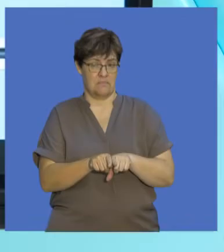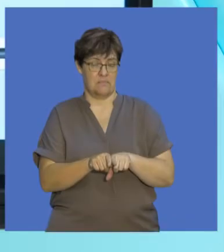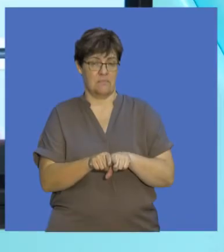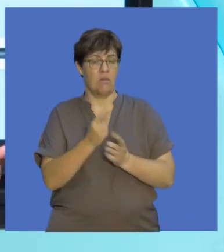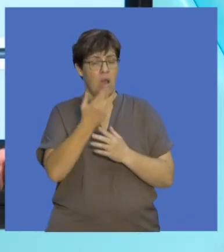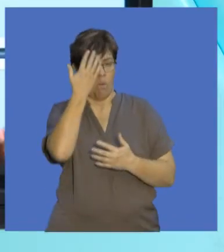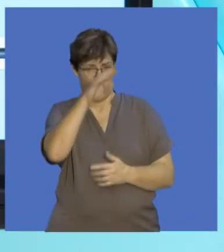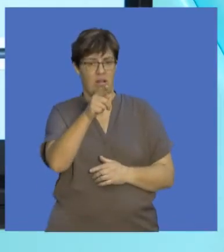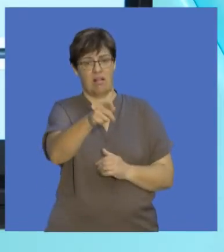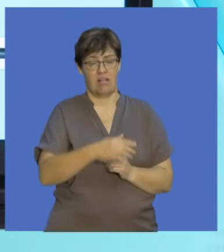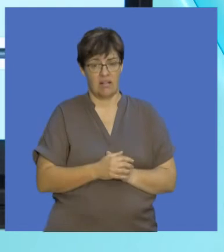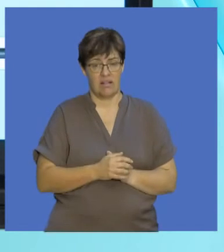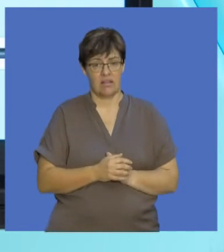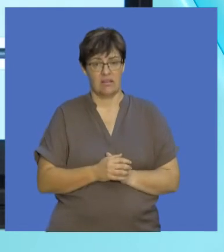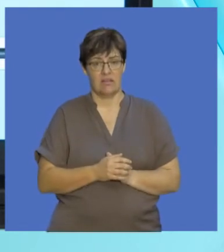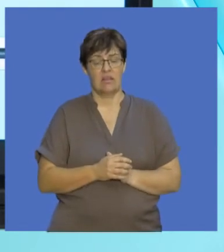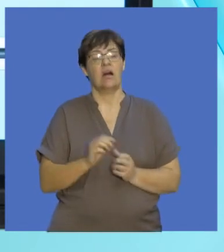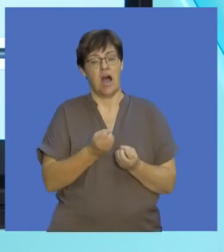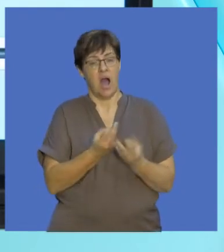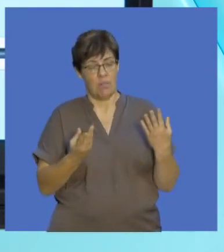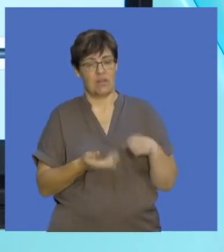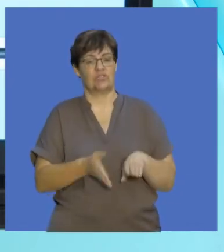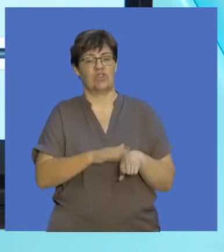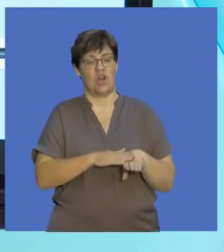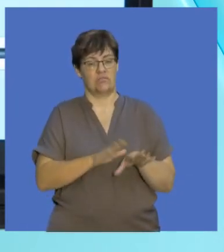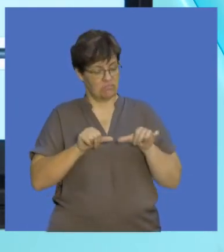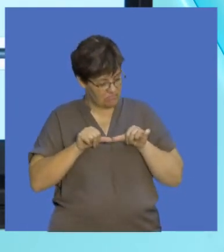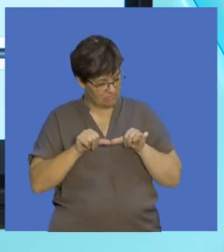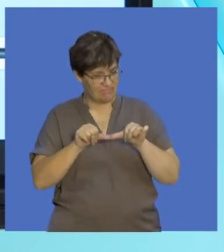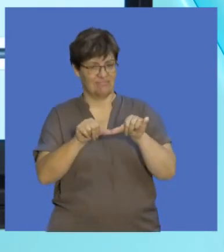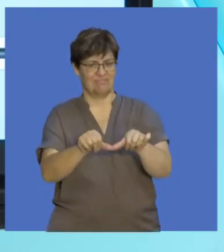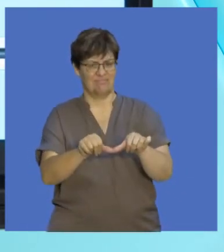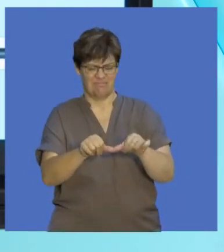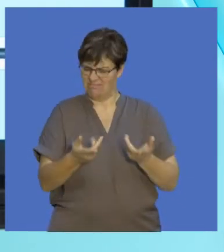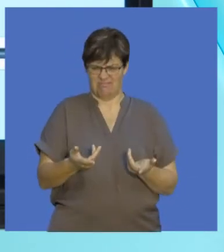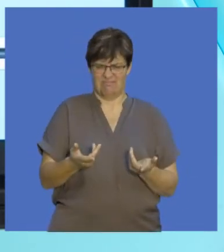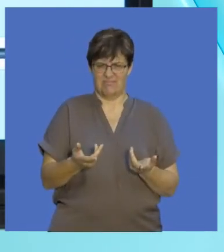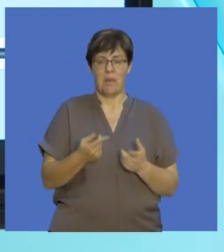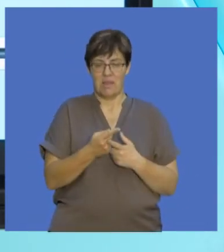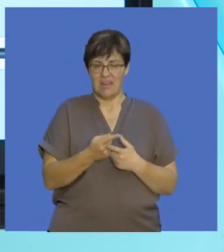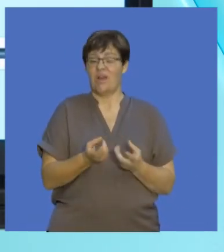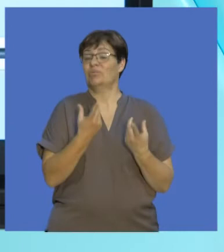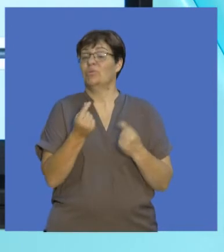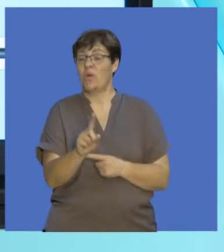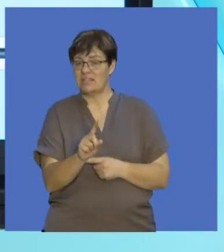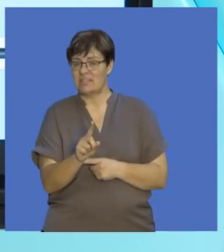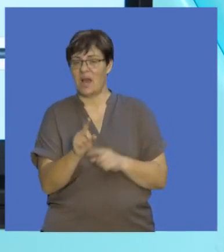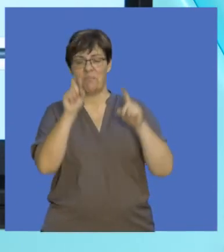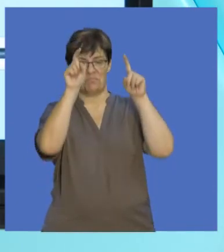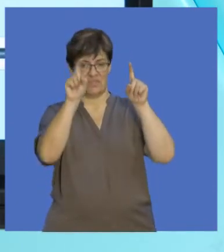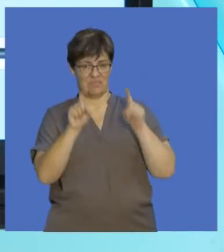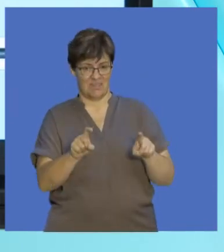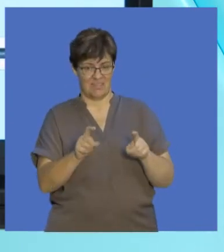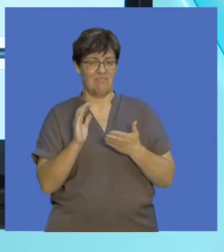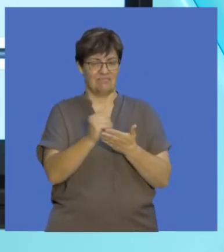we already know, which talks about the amount of charge remaining constant. Okay, what is that about? It has a lot to do with the principle